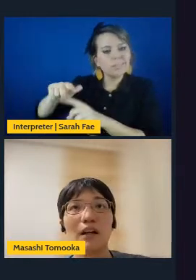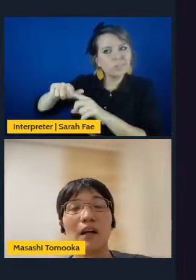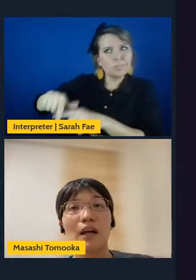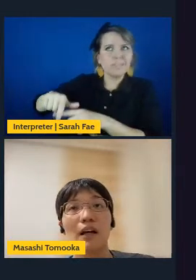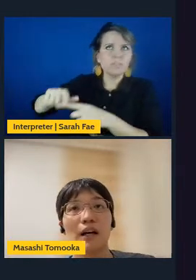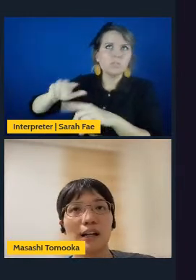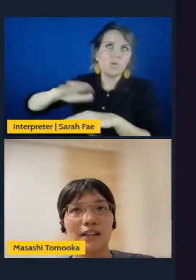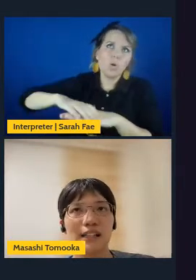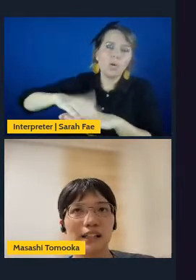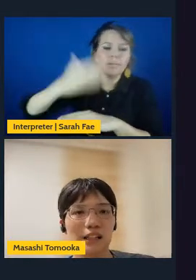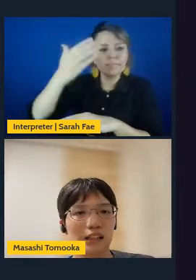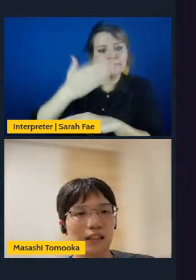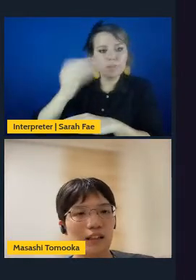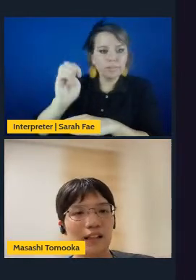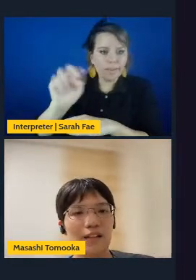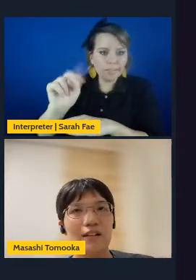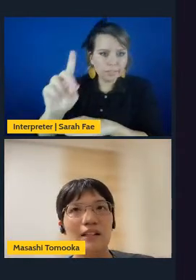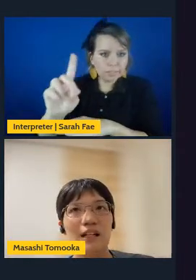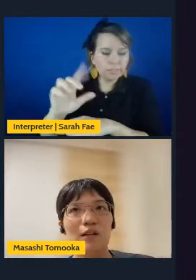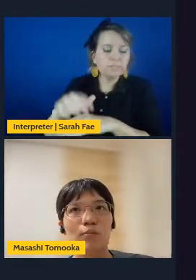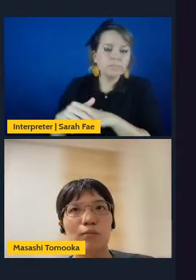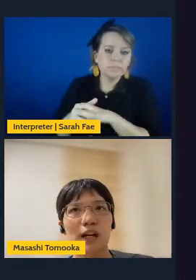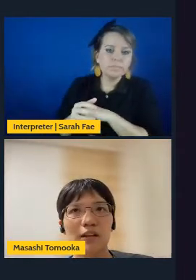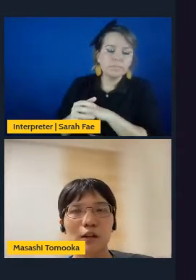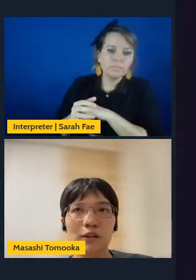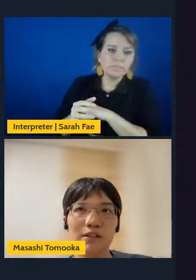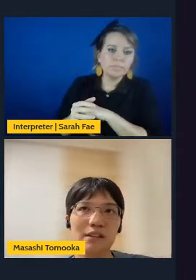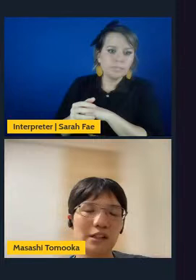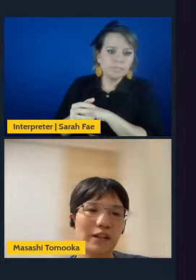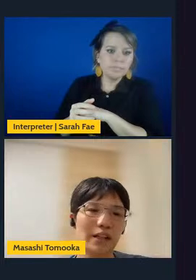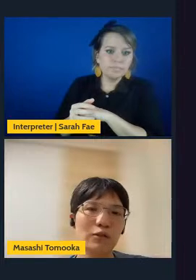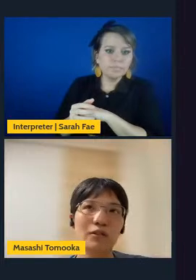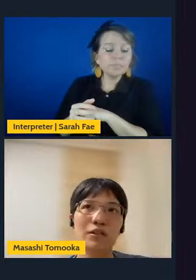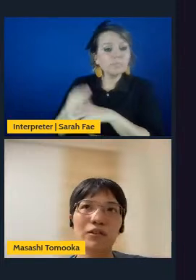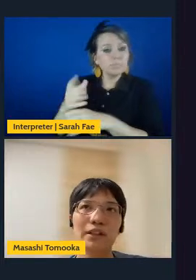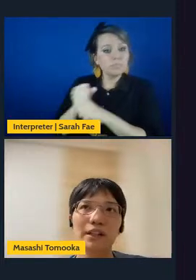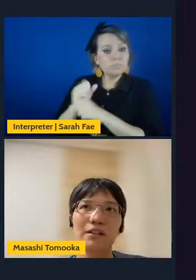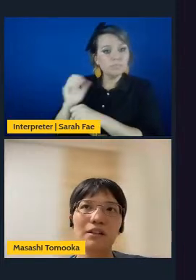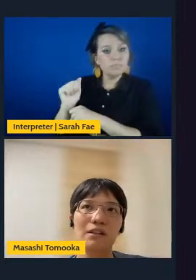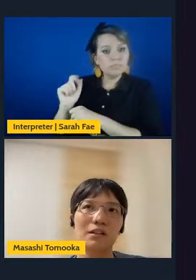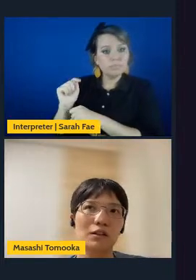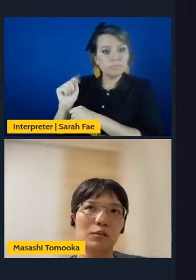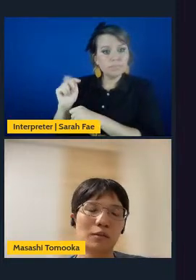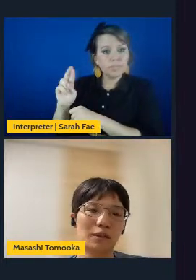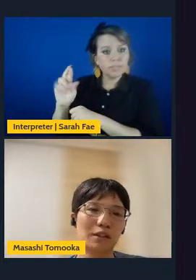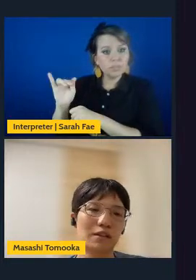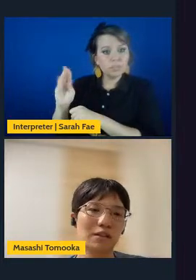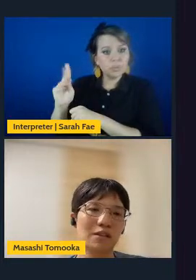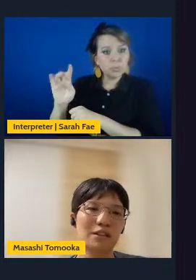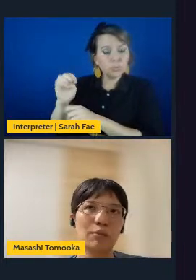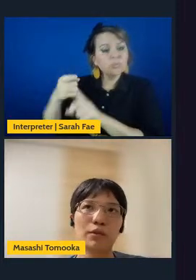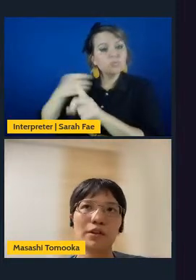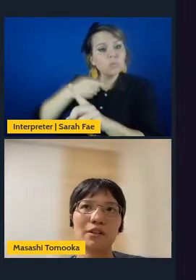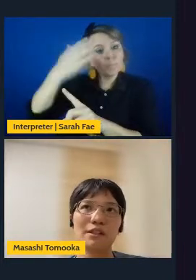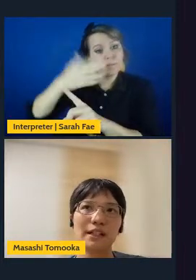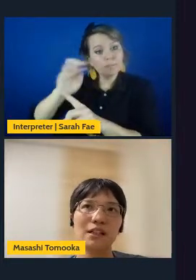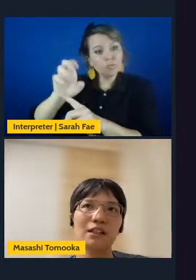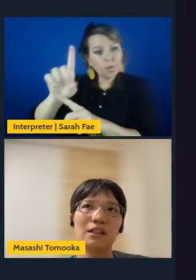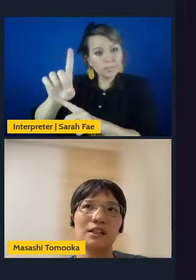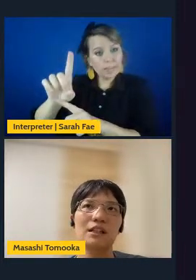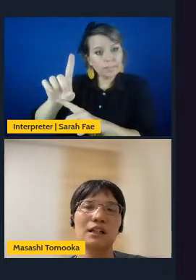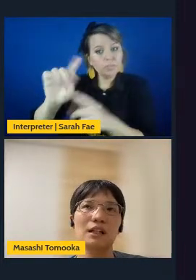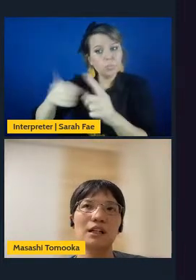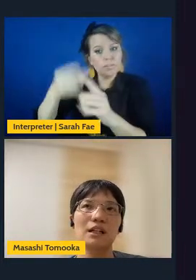end, and then get the attributes required for front end from those deployed